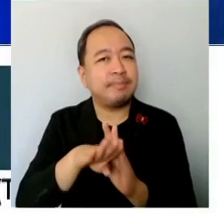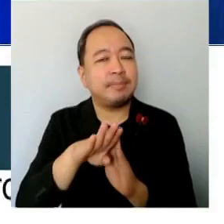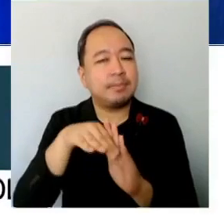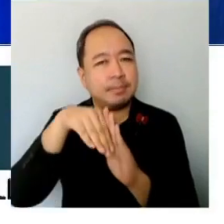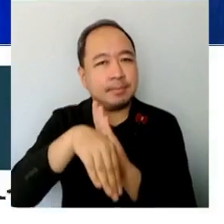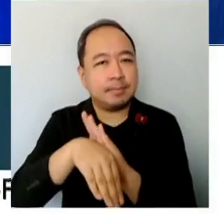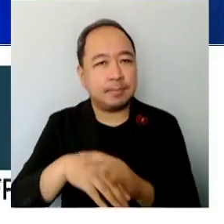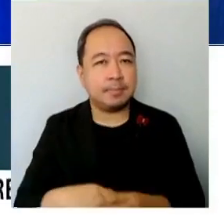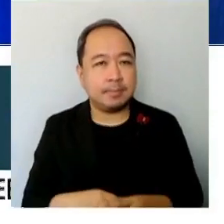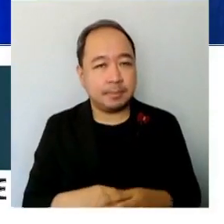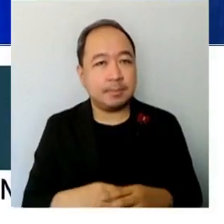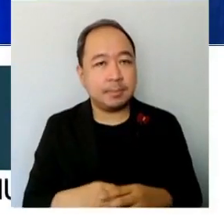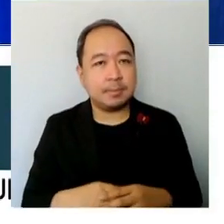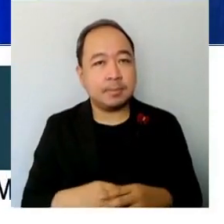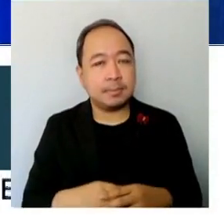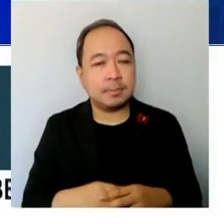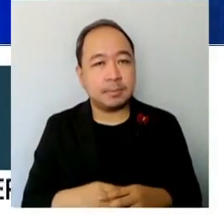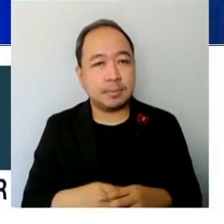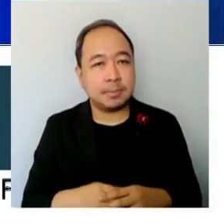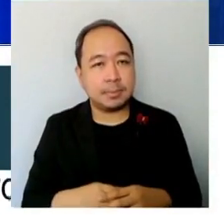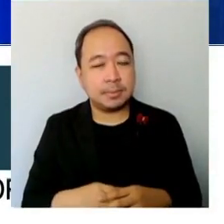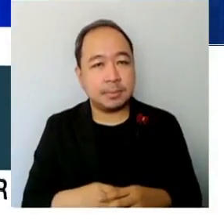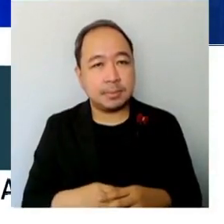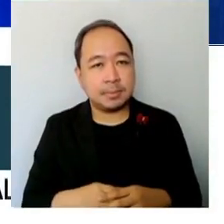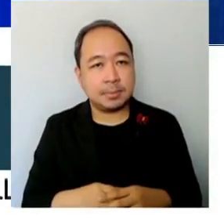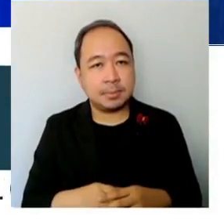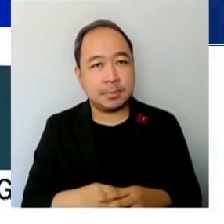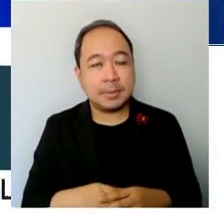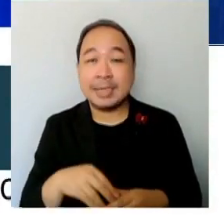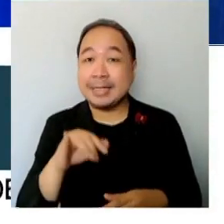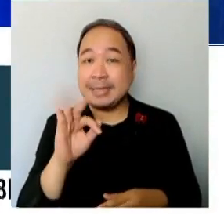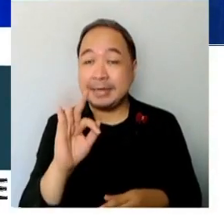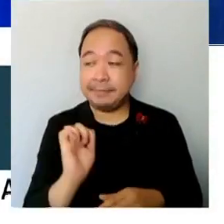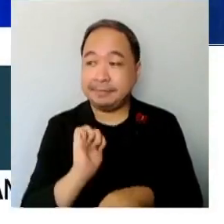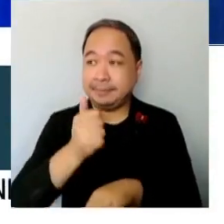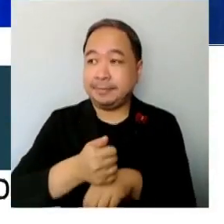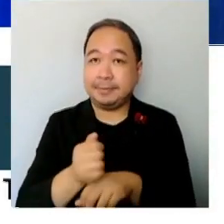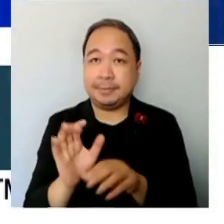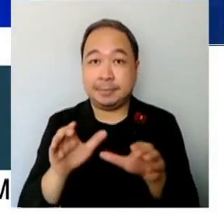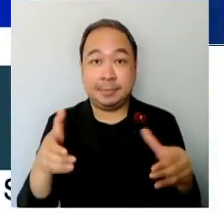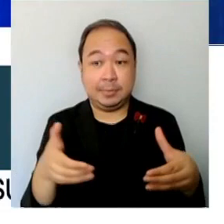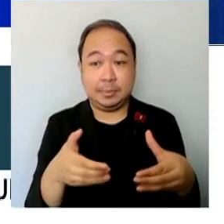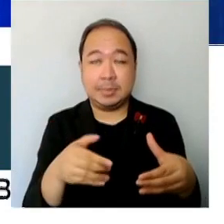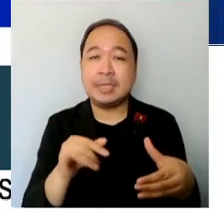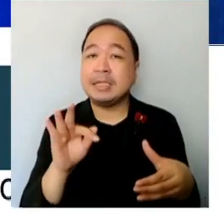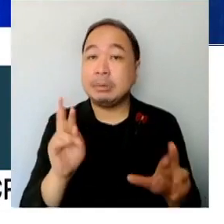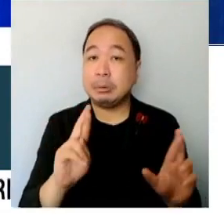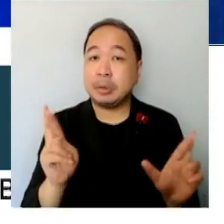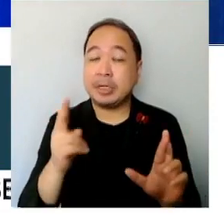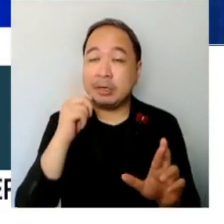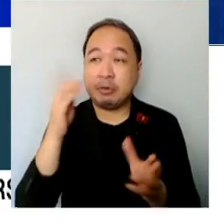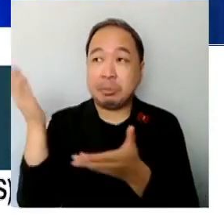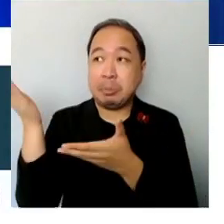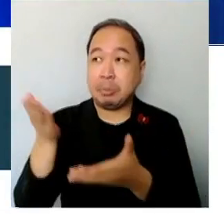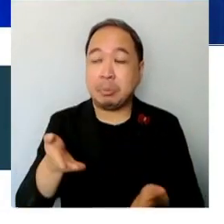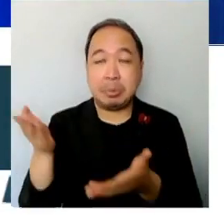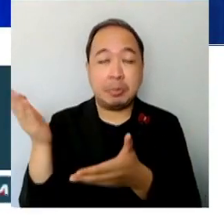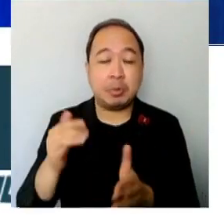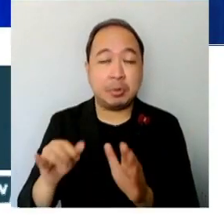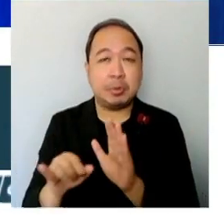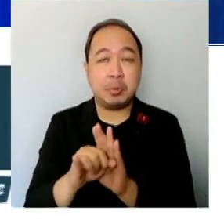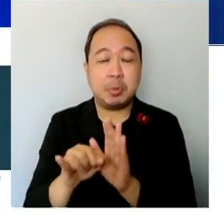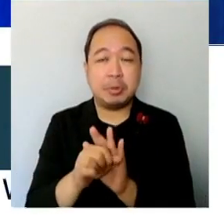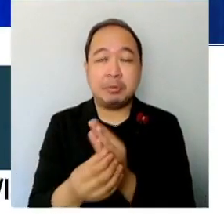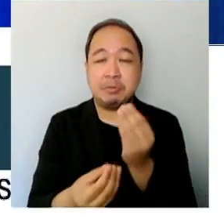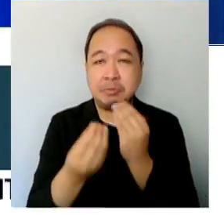Yung kasi pagka parang nag-create ng committee pagka mag-import na, no? Ganun. Eh, minsan